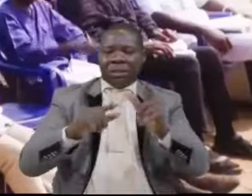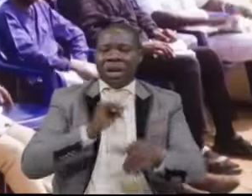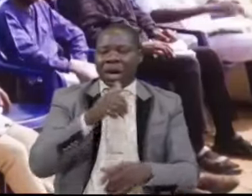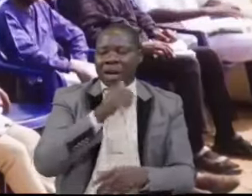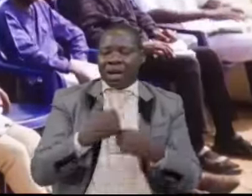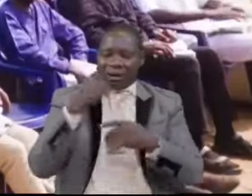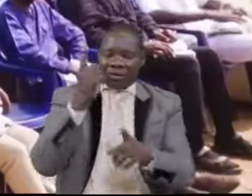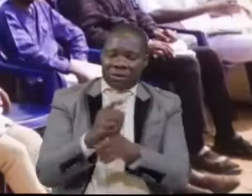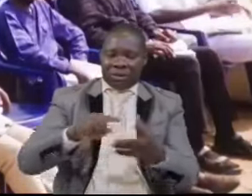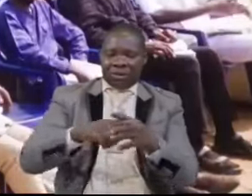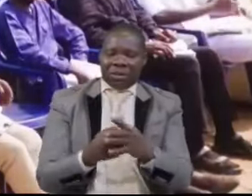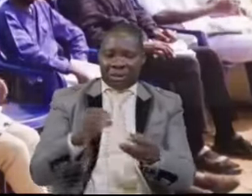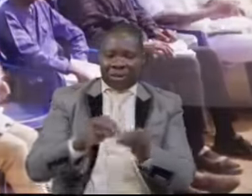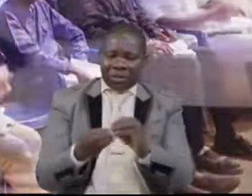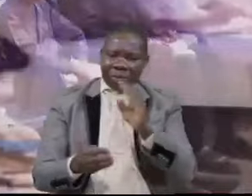had